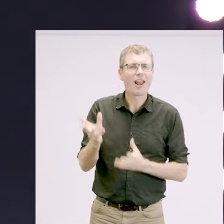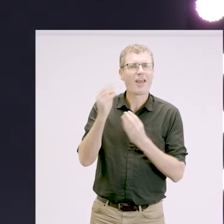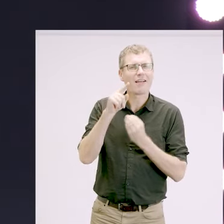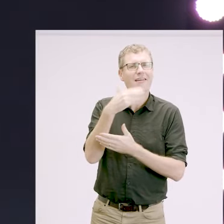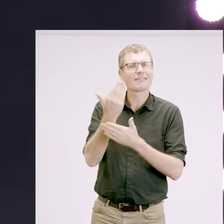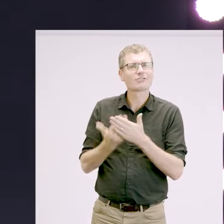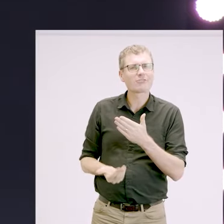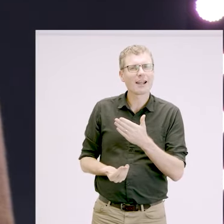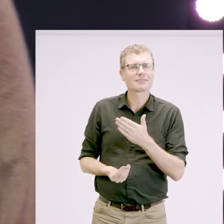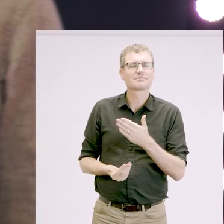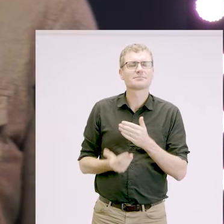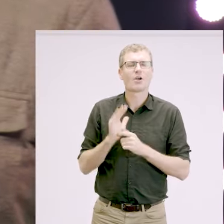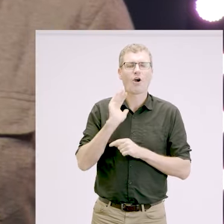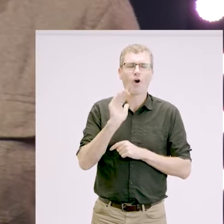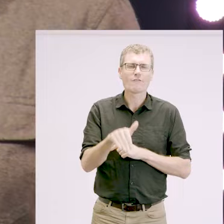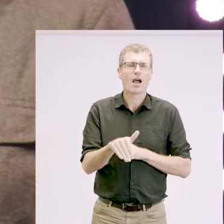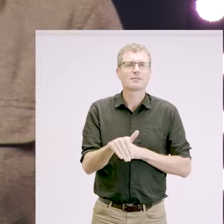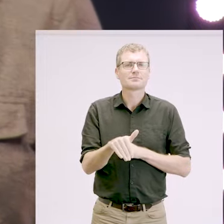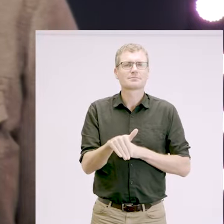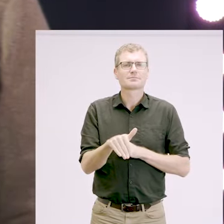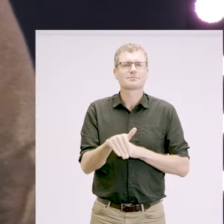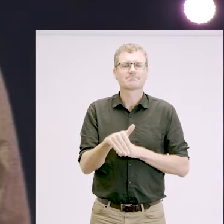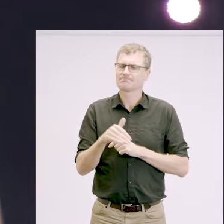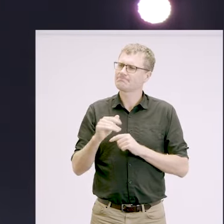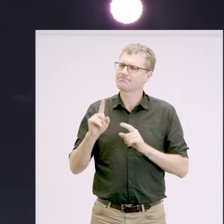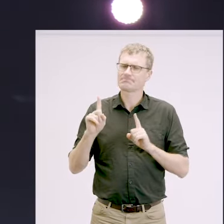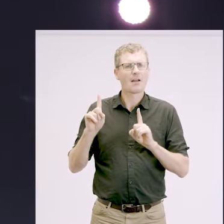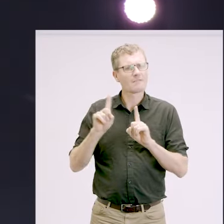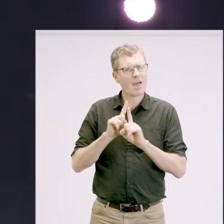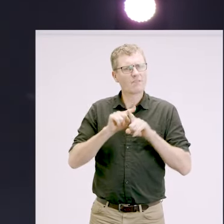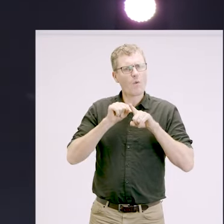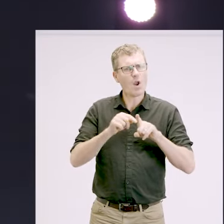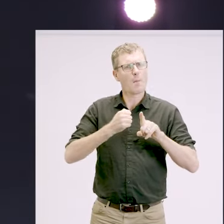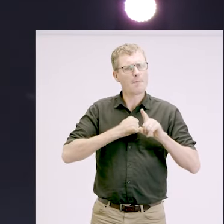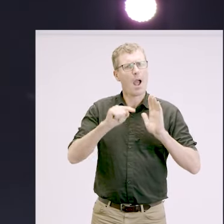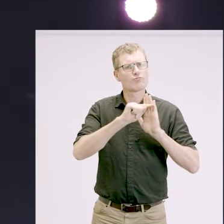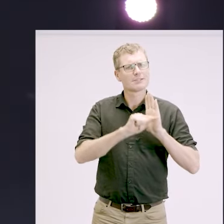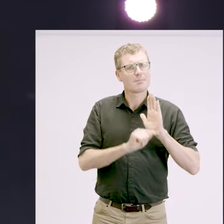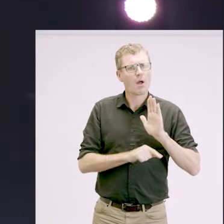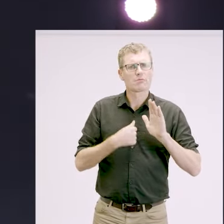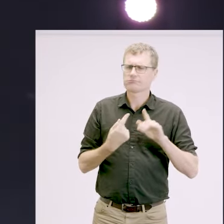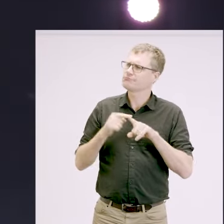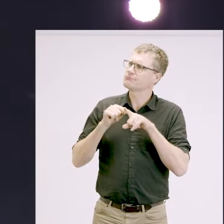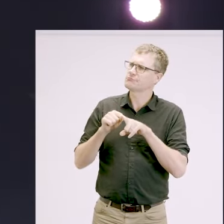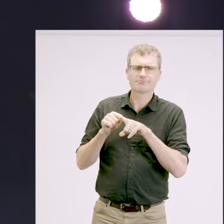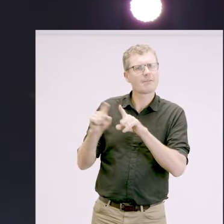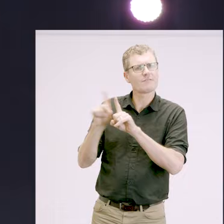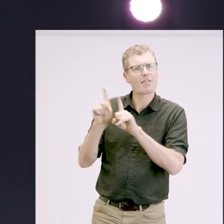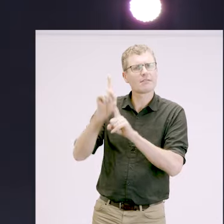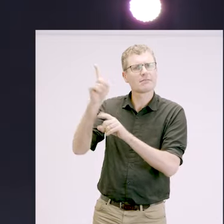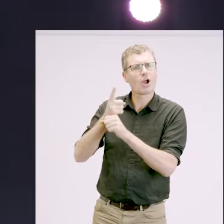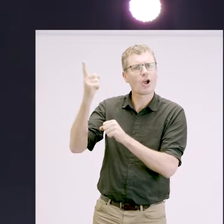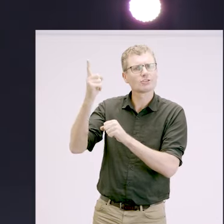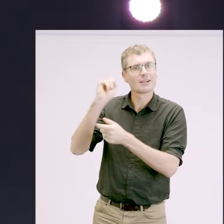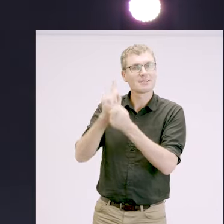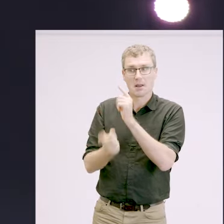Yeah, exactly, it's something that we learned as kids, a story about the way that being faithful to your principles, being